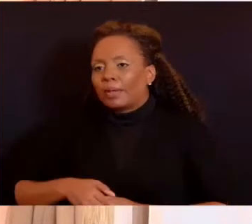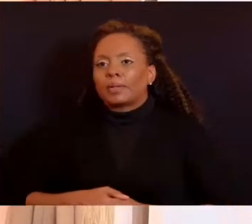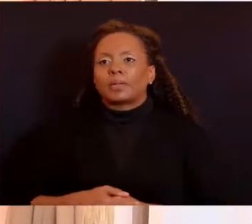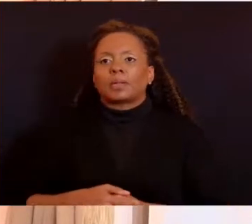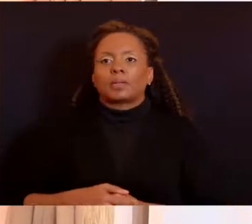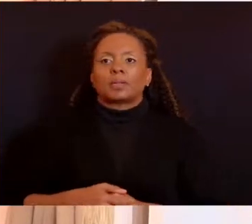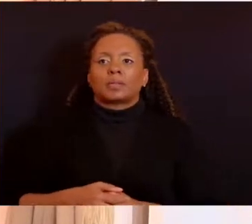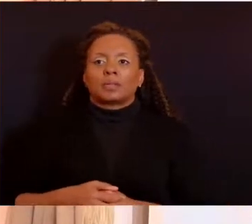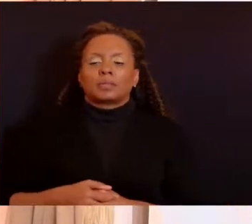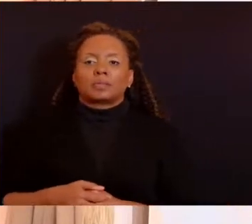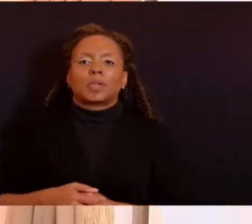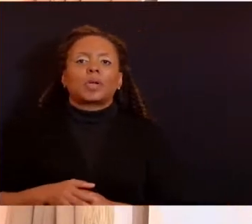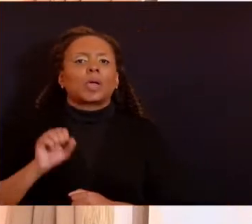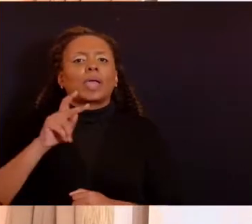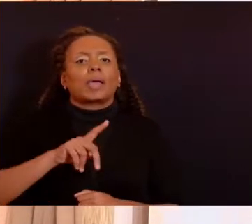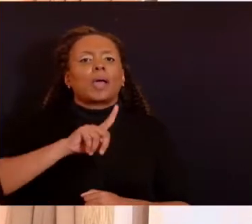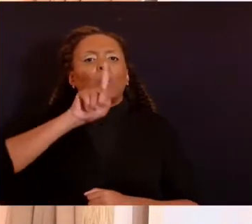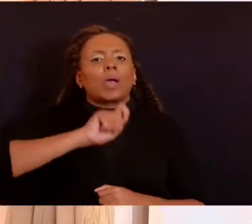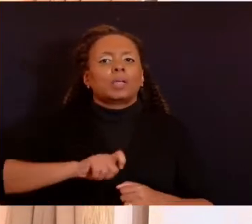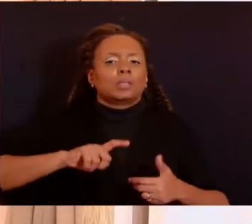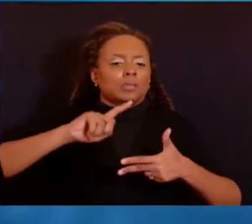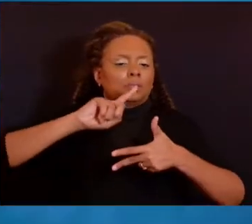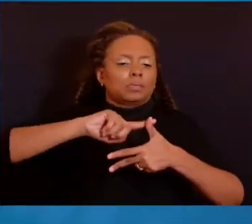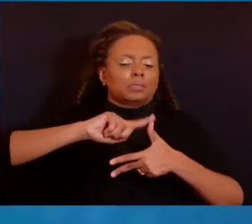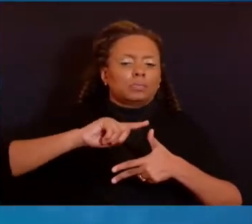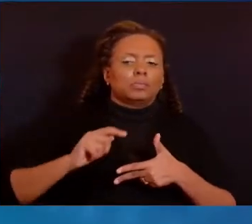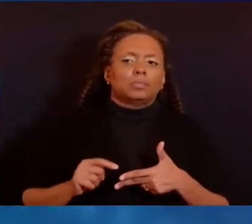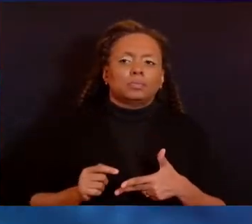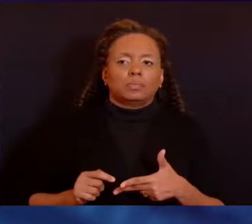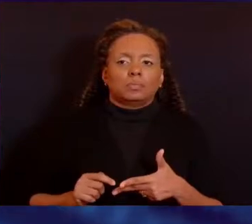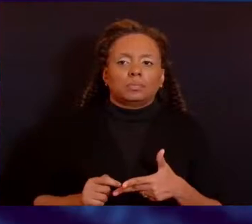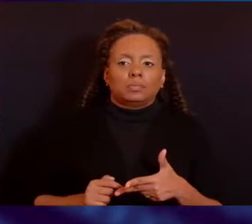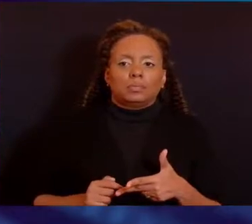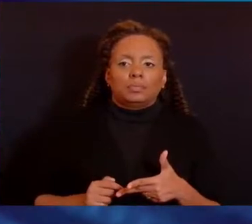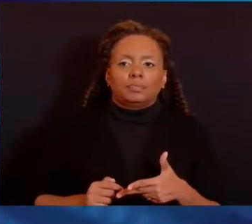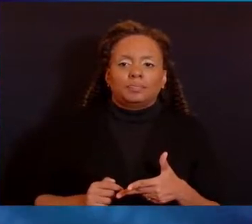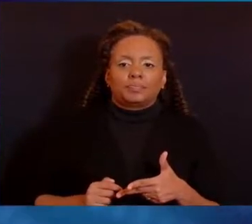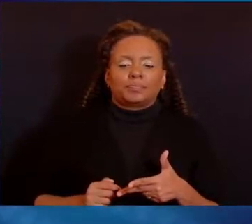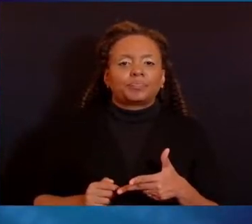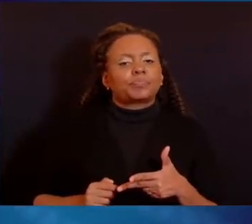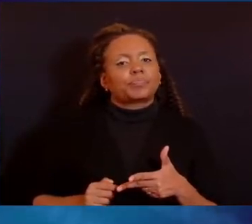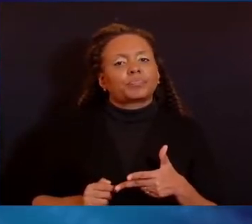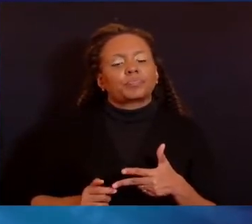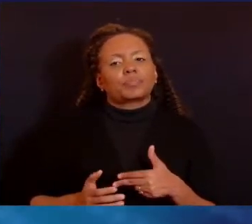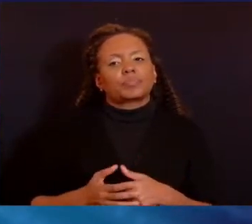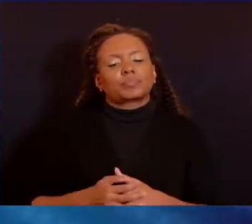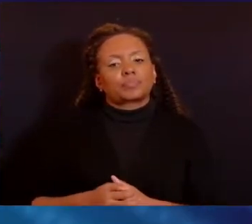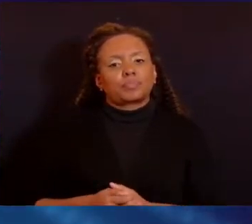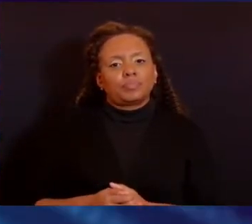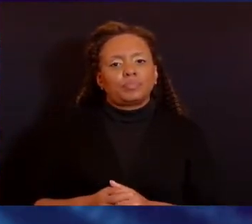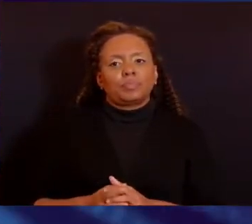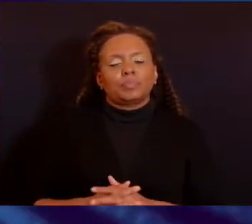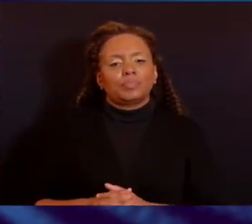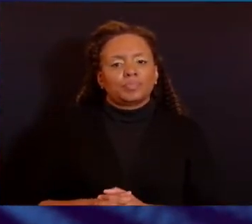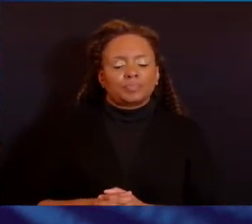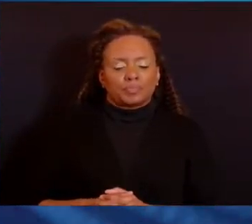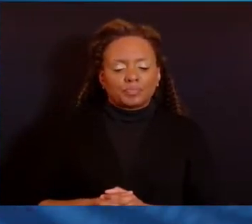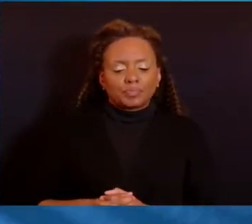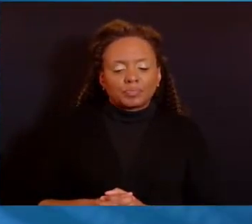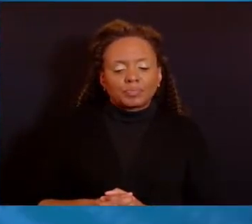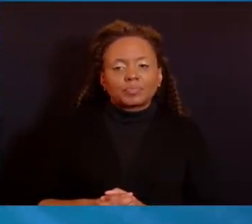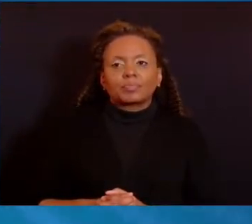A quick question for Minister Abrams, following up that, Prime Minister. Minister Abrams, the government over the